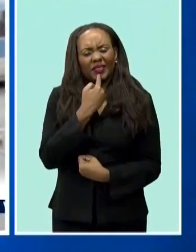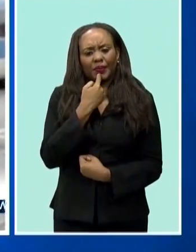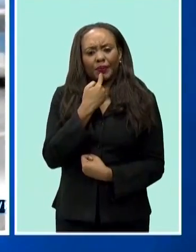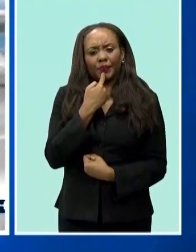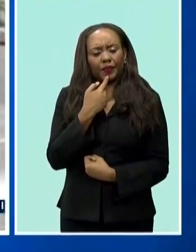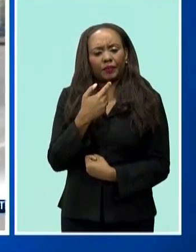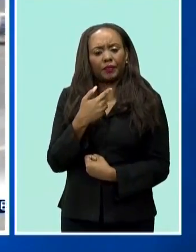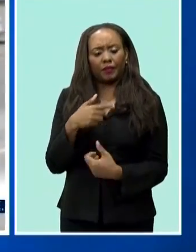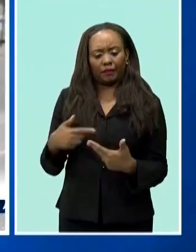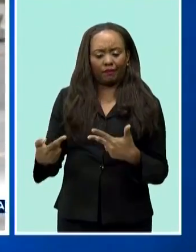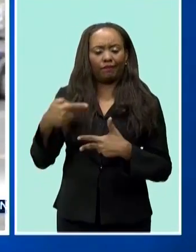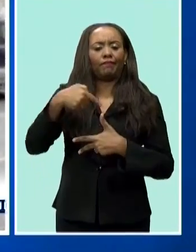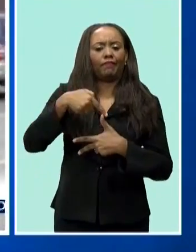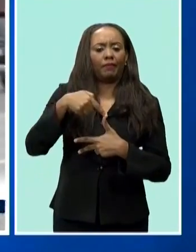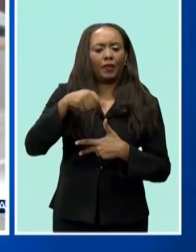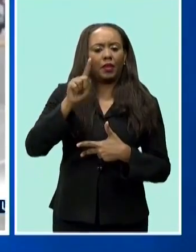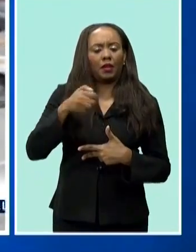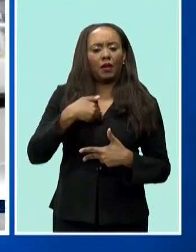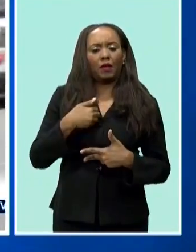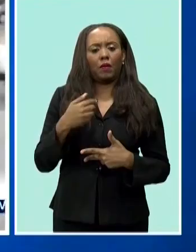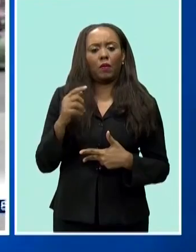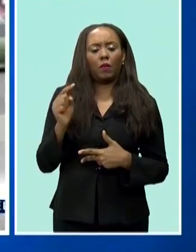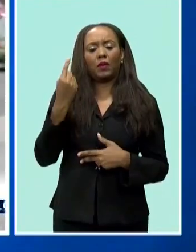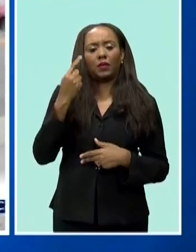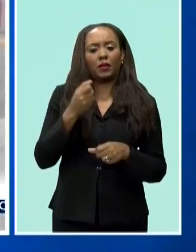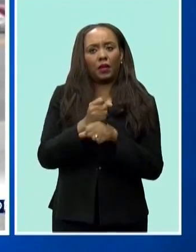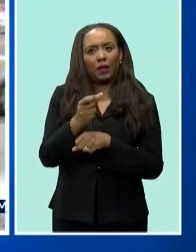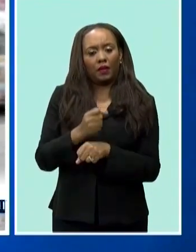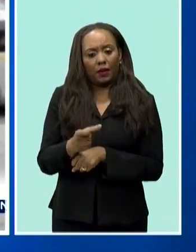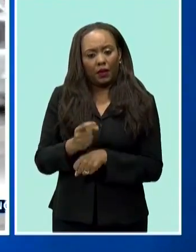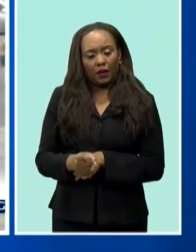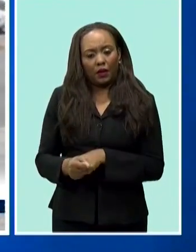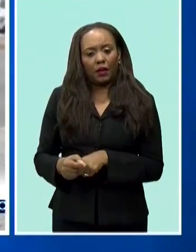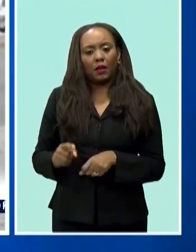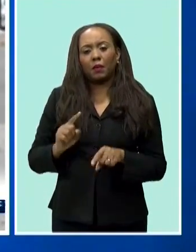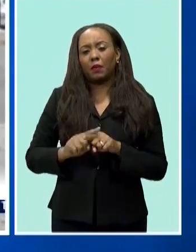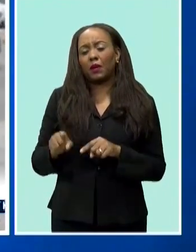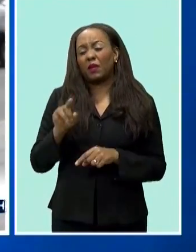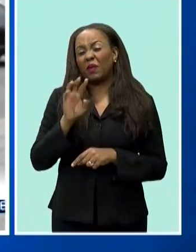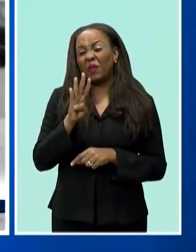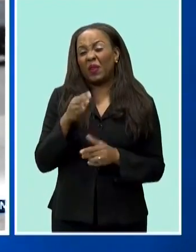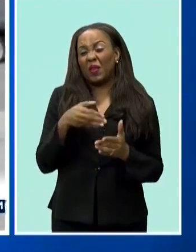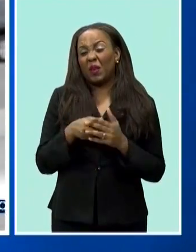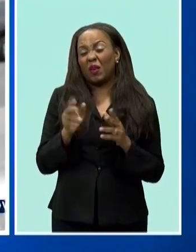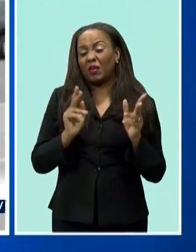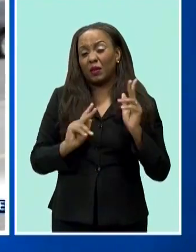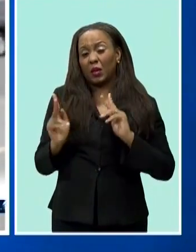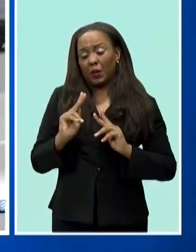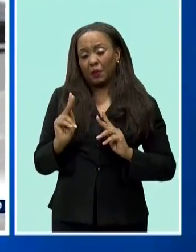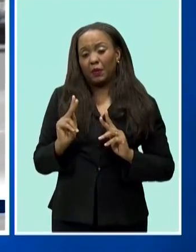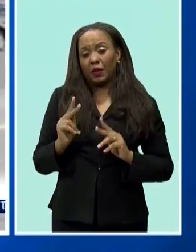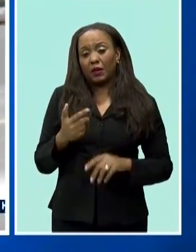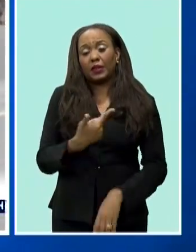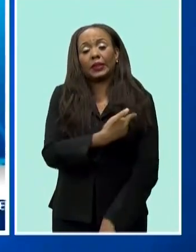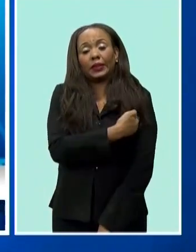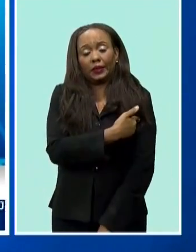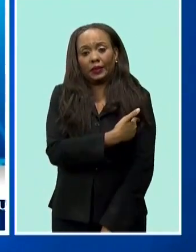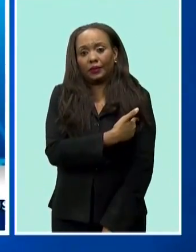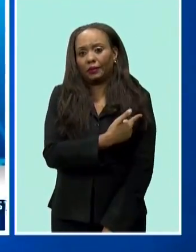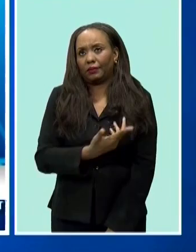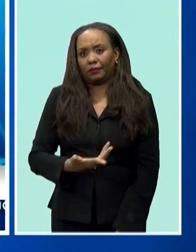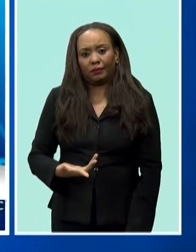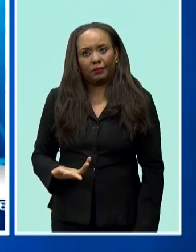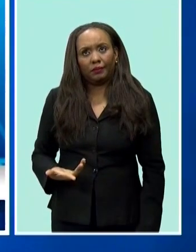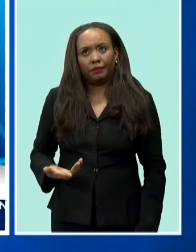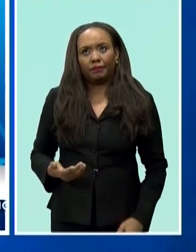this vaccine should be given once per year. However, just 4,000 out of 2.7 million Jamaicans have received it. For